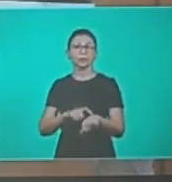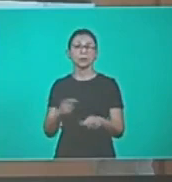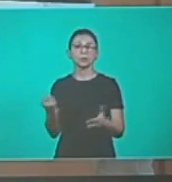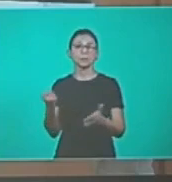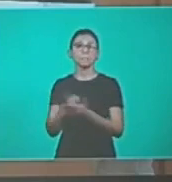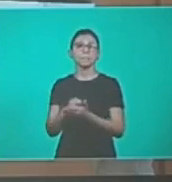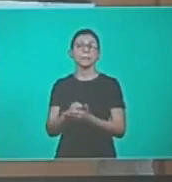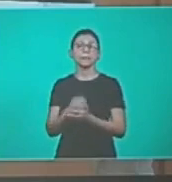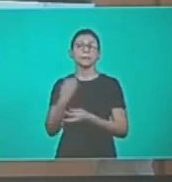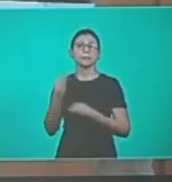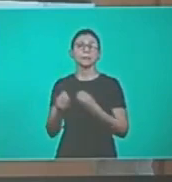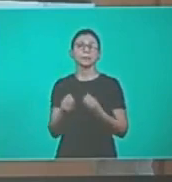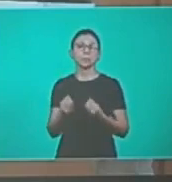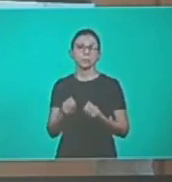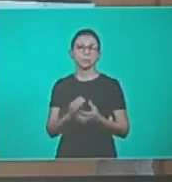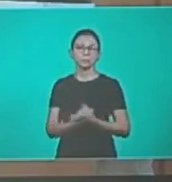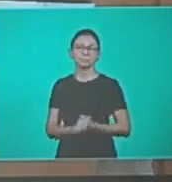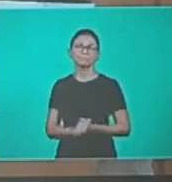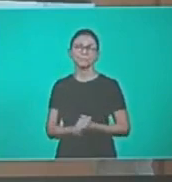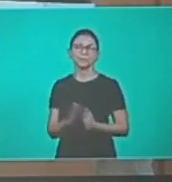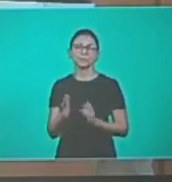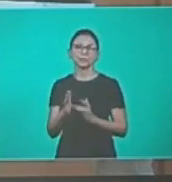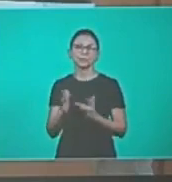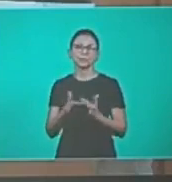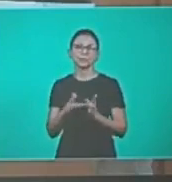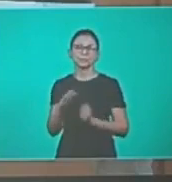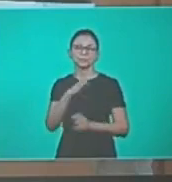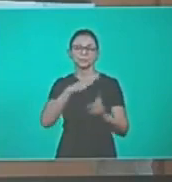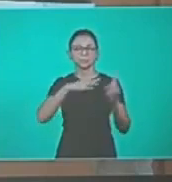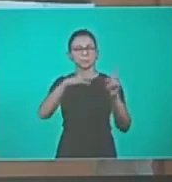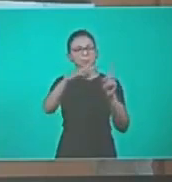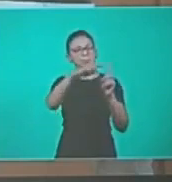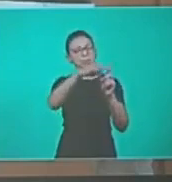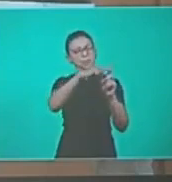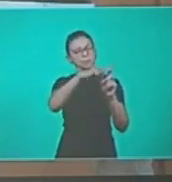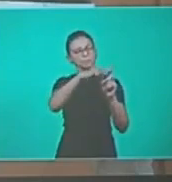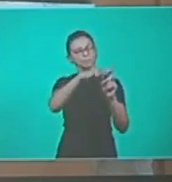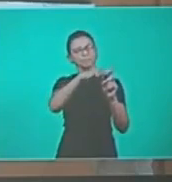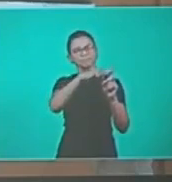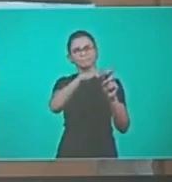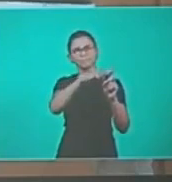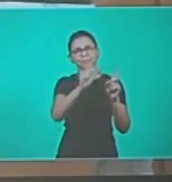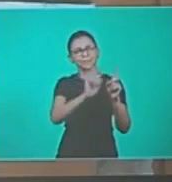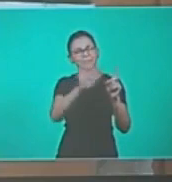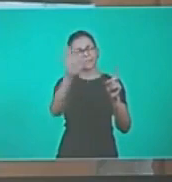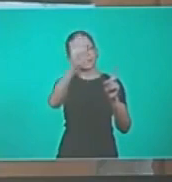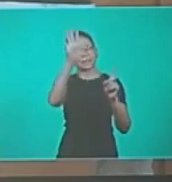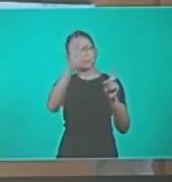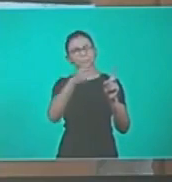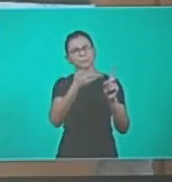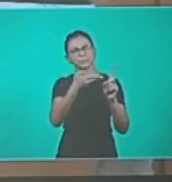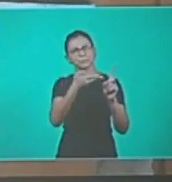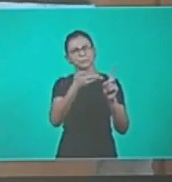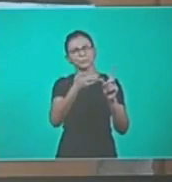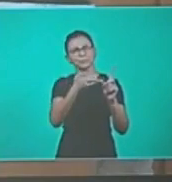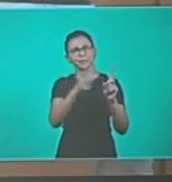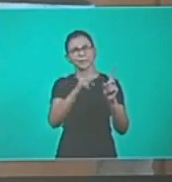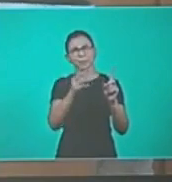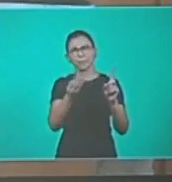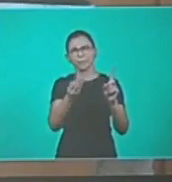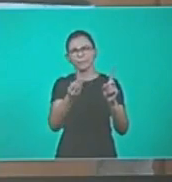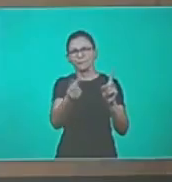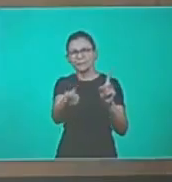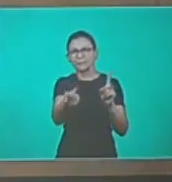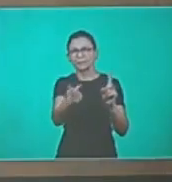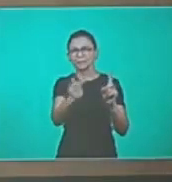righteousness on ourselves. The most important thing to understand is the salary we didn't deserve. It's not from merit, but